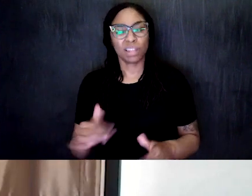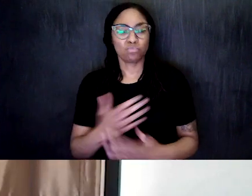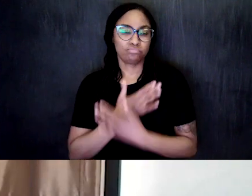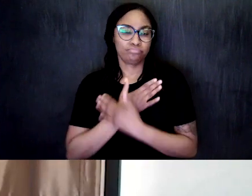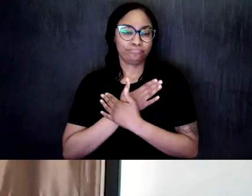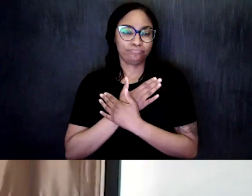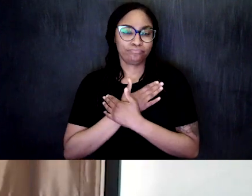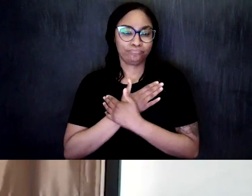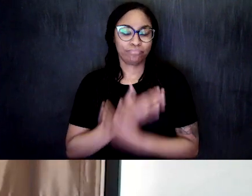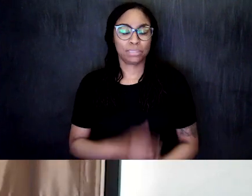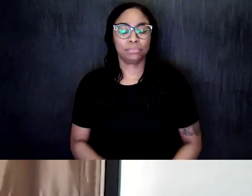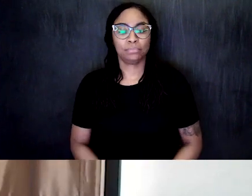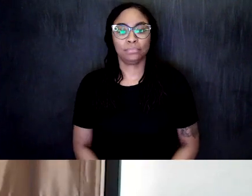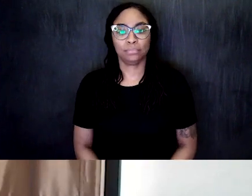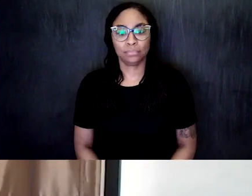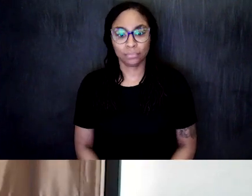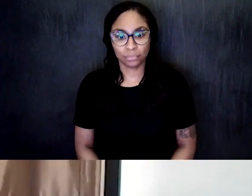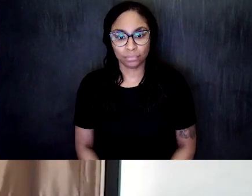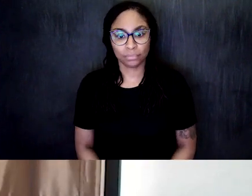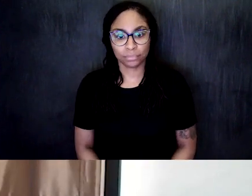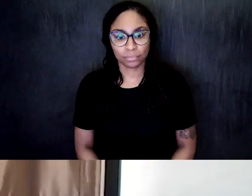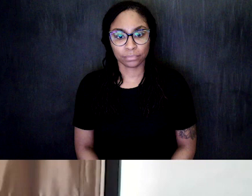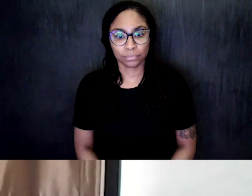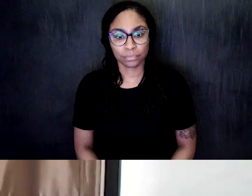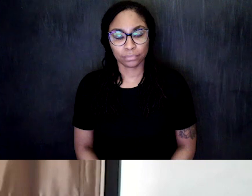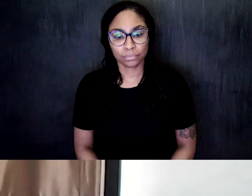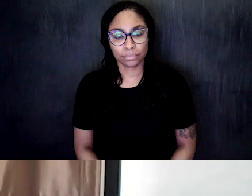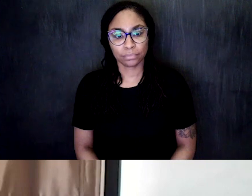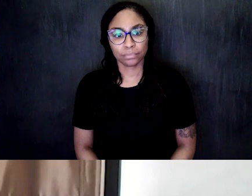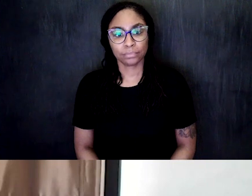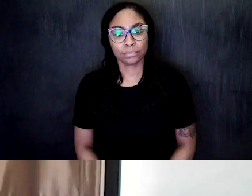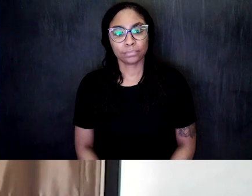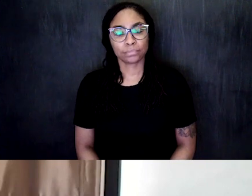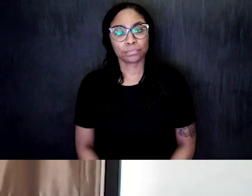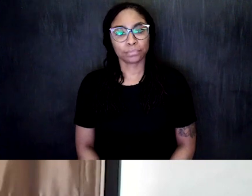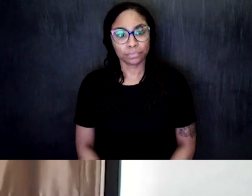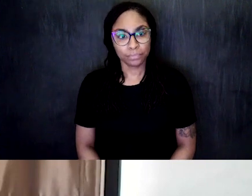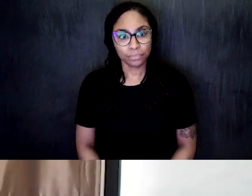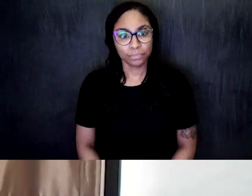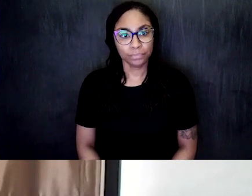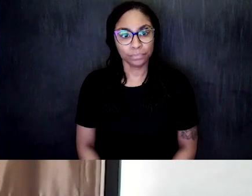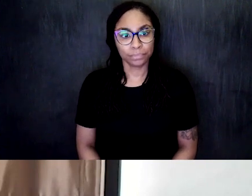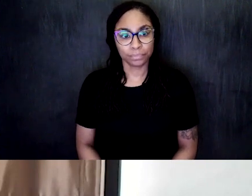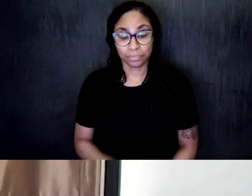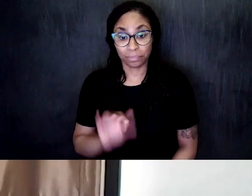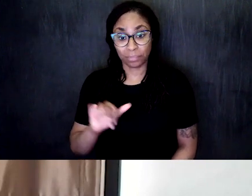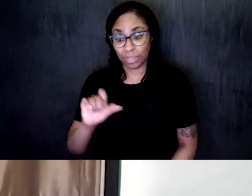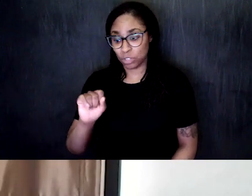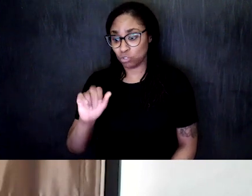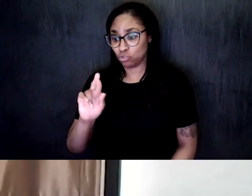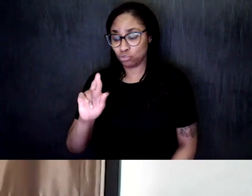And then relax. Great. We're going to take our strap